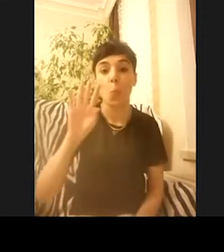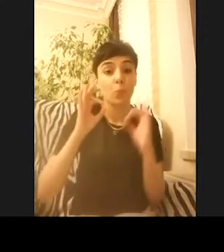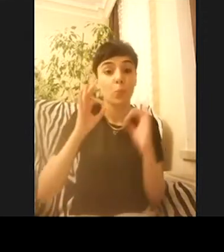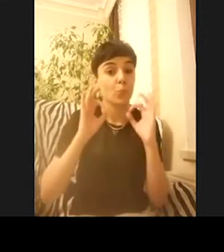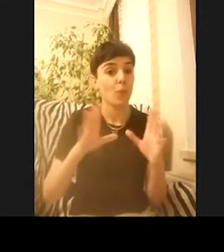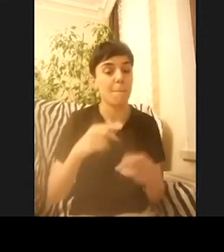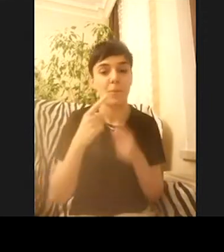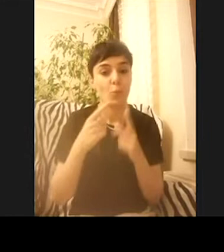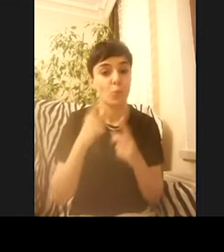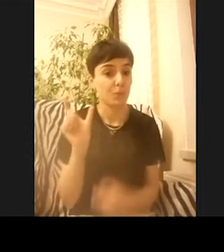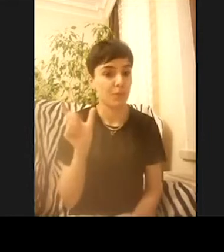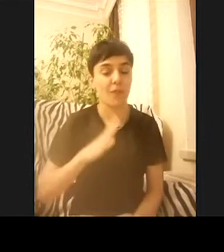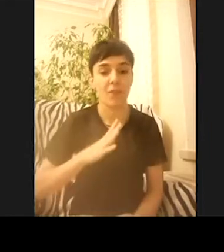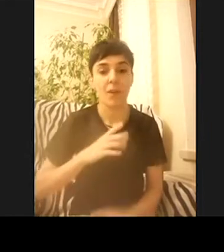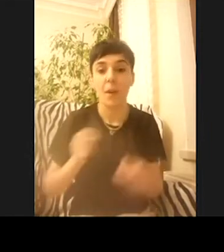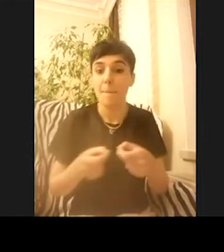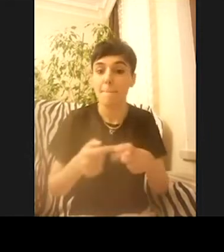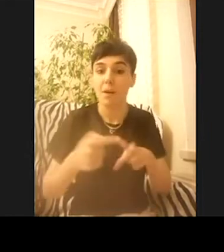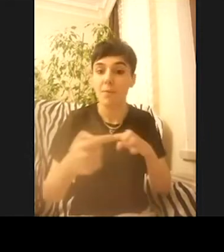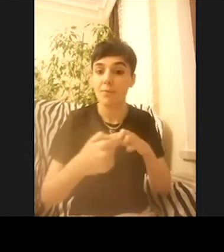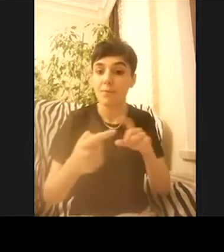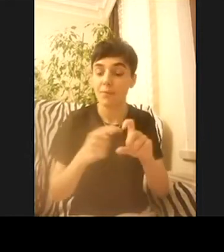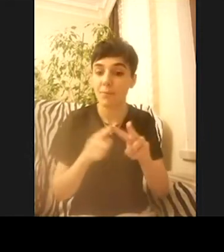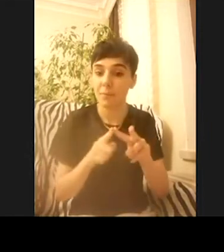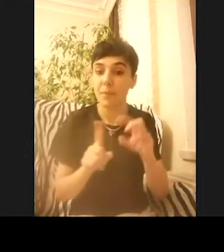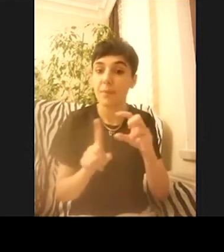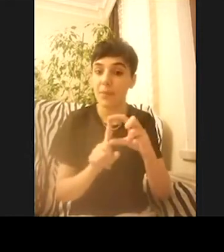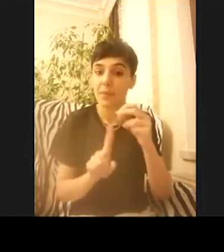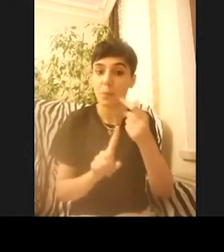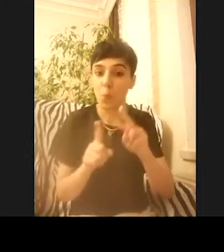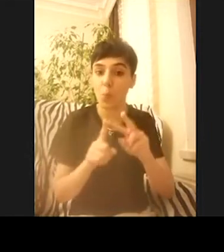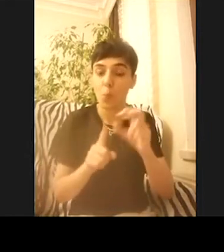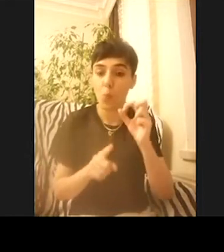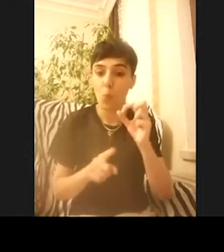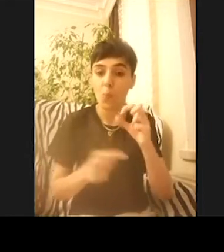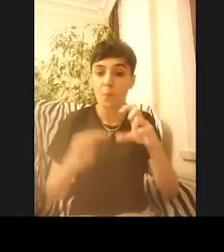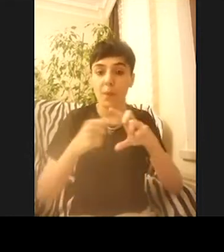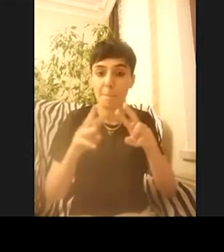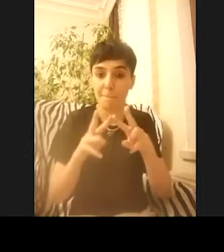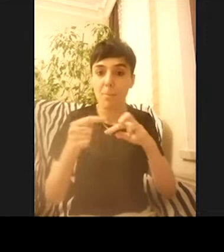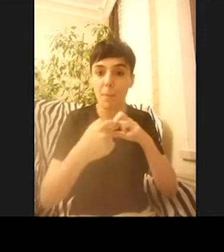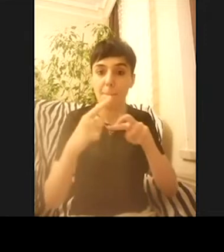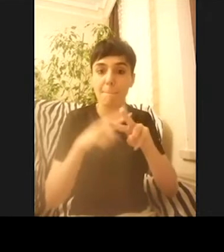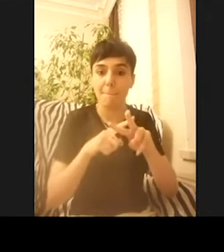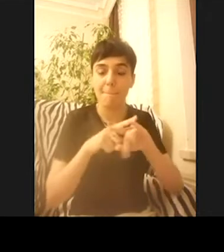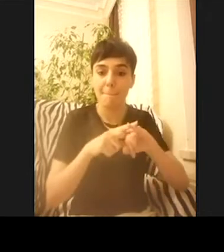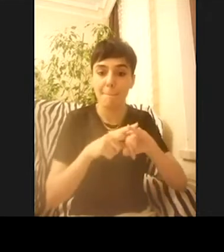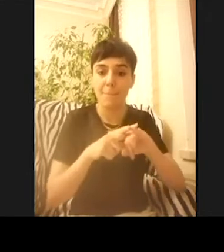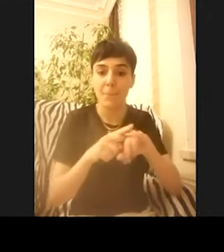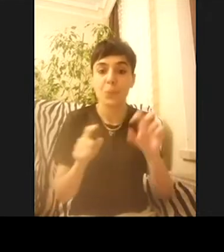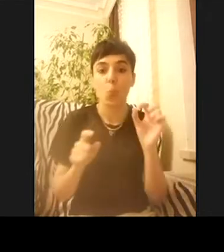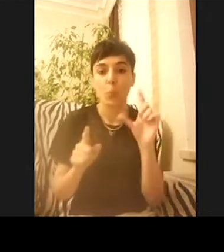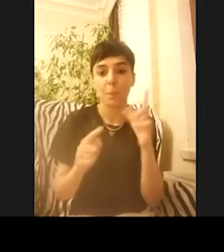Suhonic, Emrah Karakush, and Olympia Lattuparisa. And you will learn about